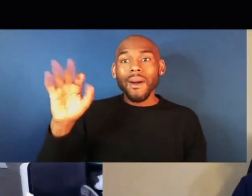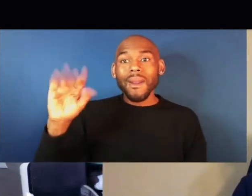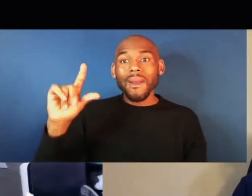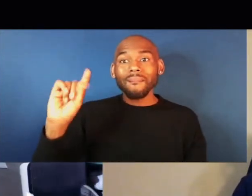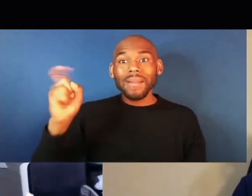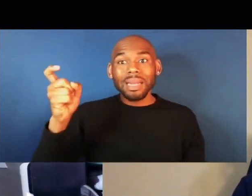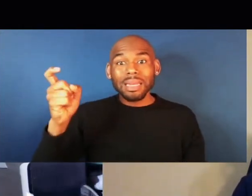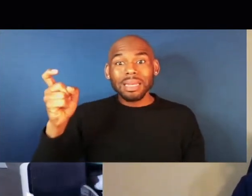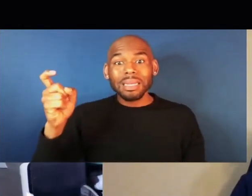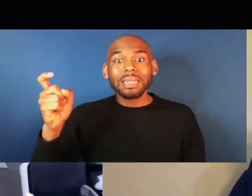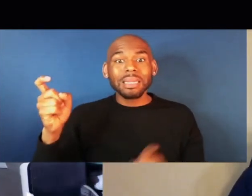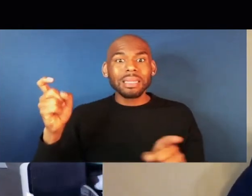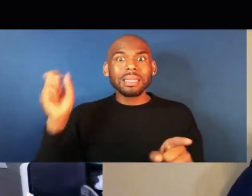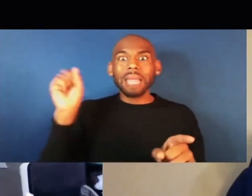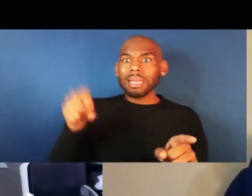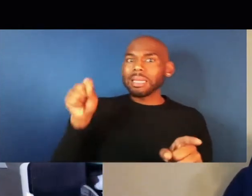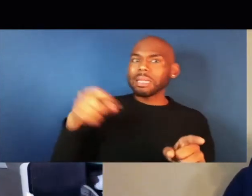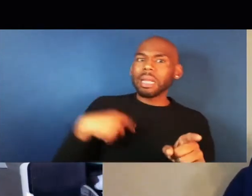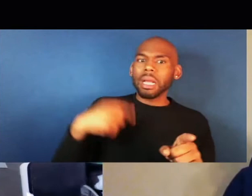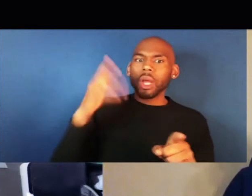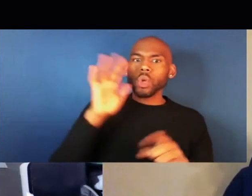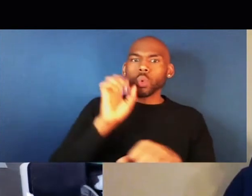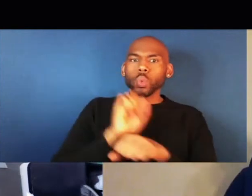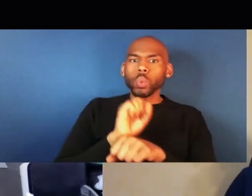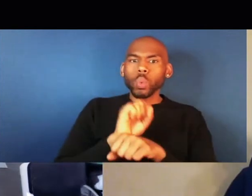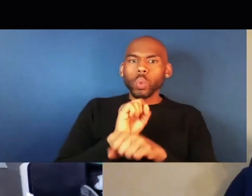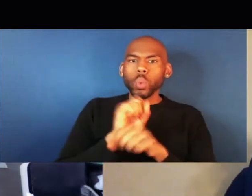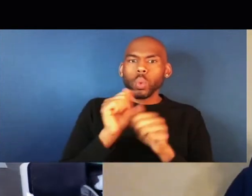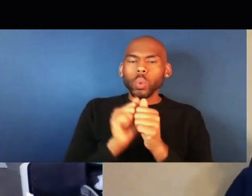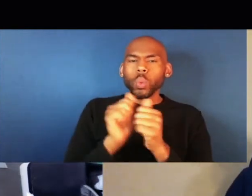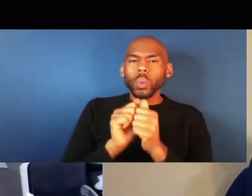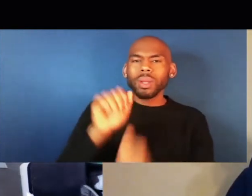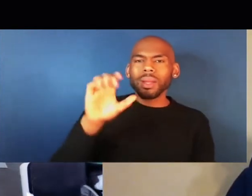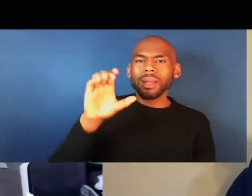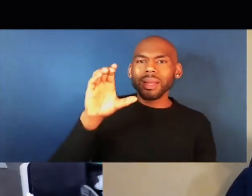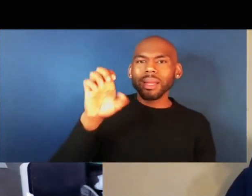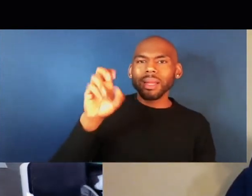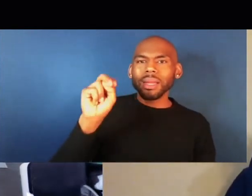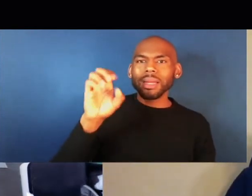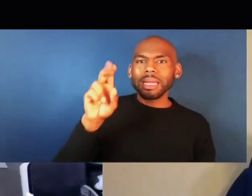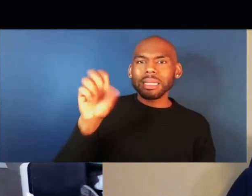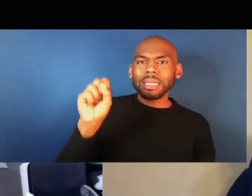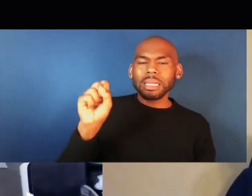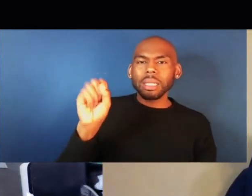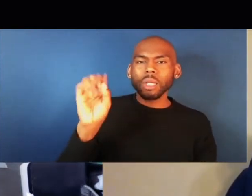to carry the U.S. Census Bureau. The late